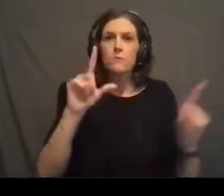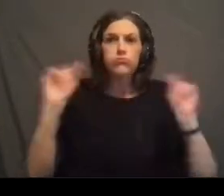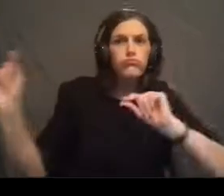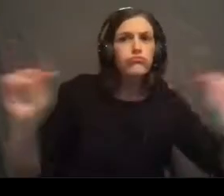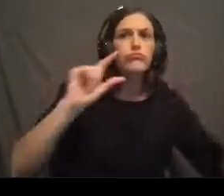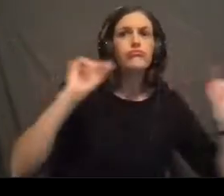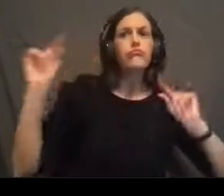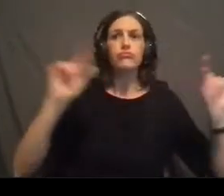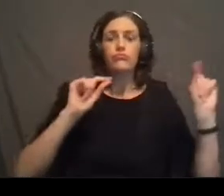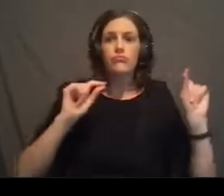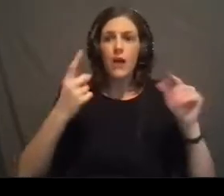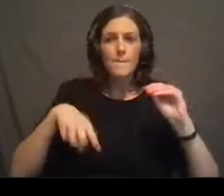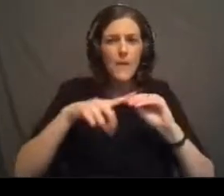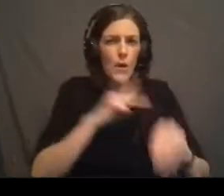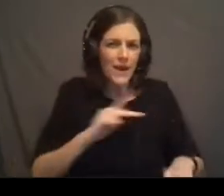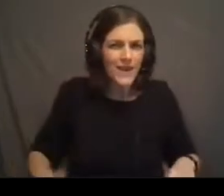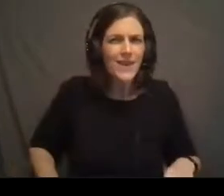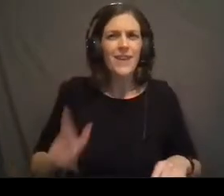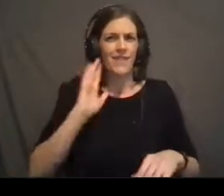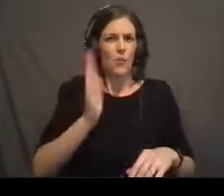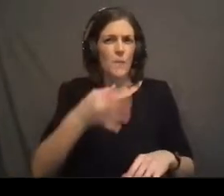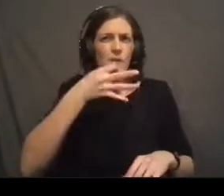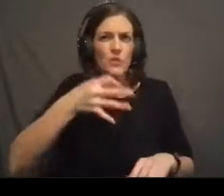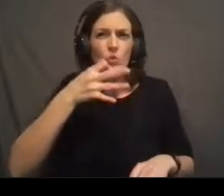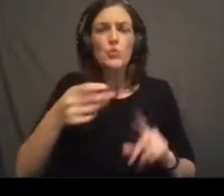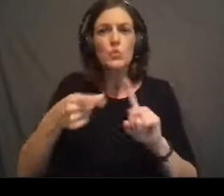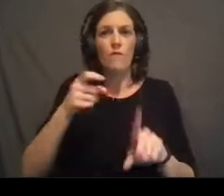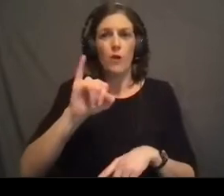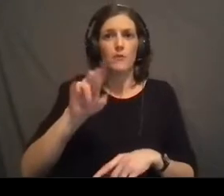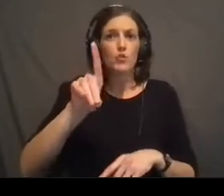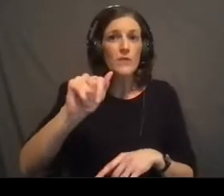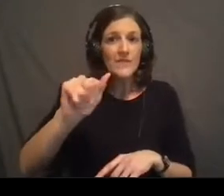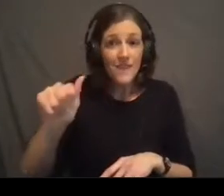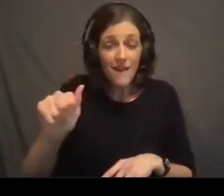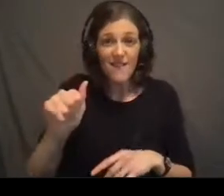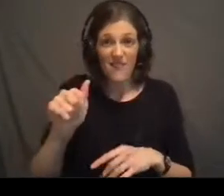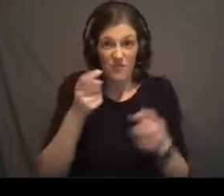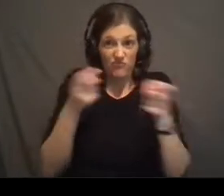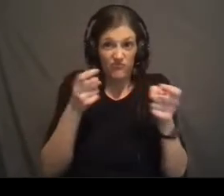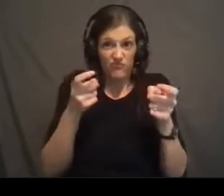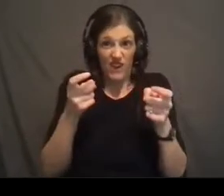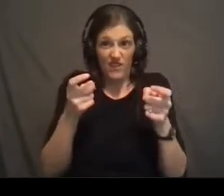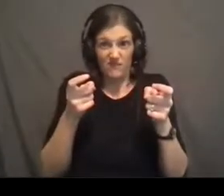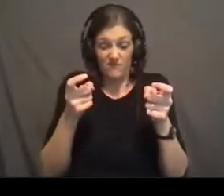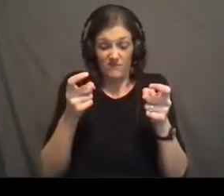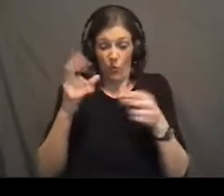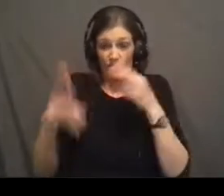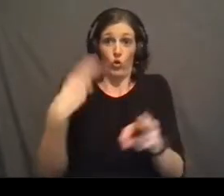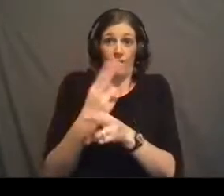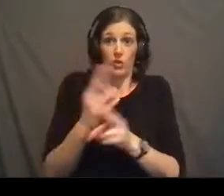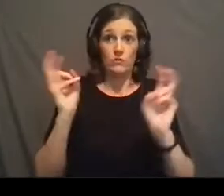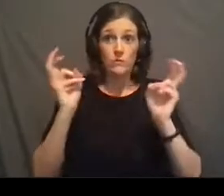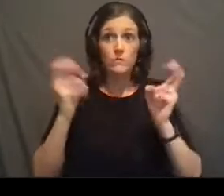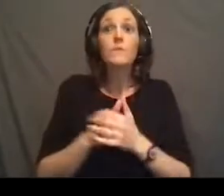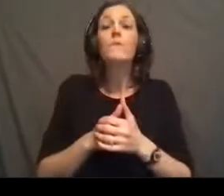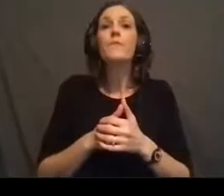widespread about a king that would be coming up out of Judea that would reign over a universal empire.